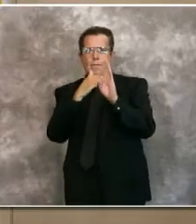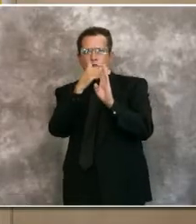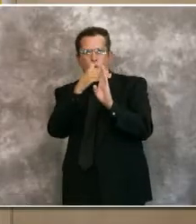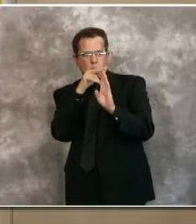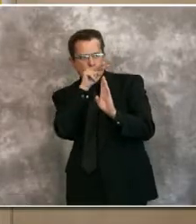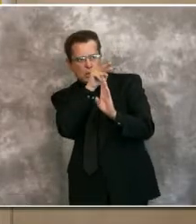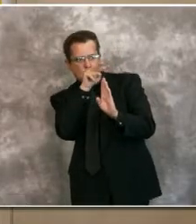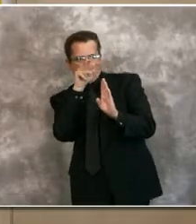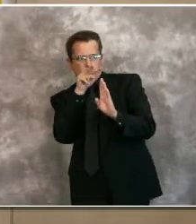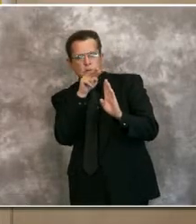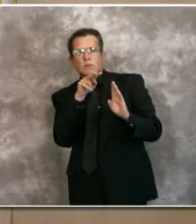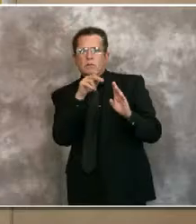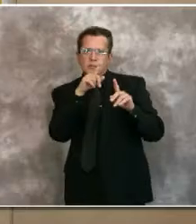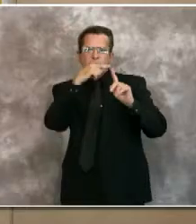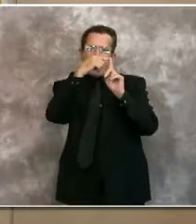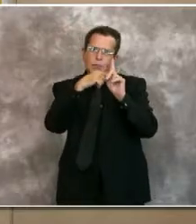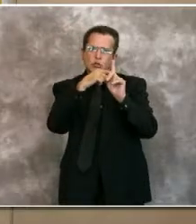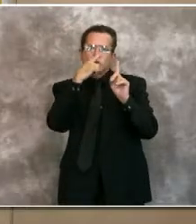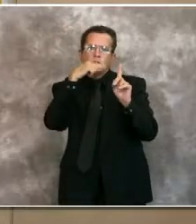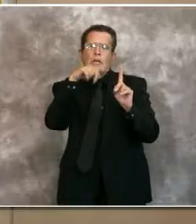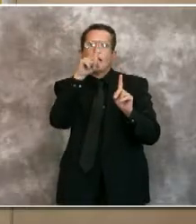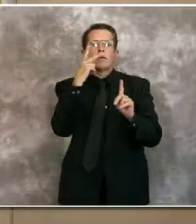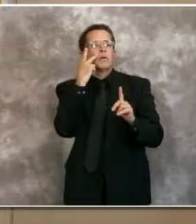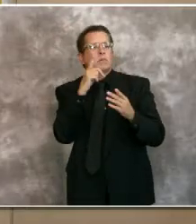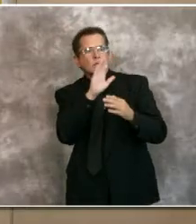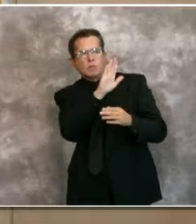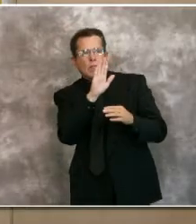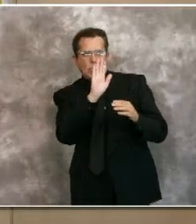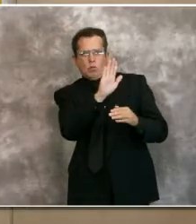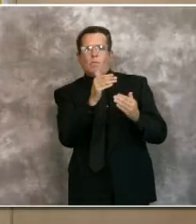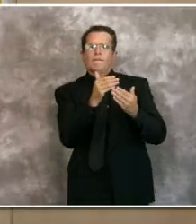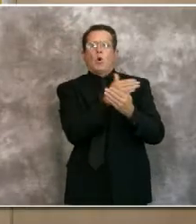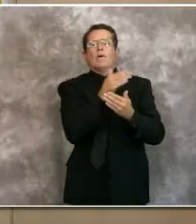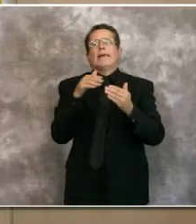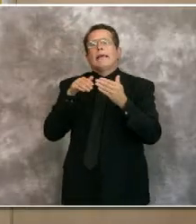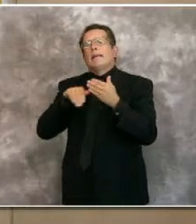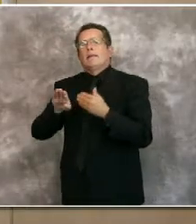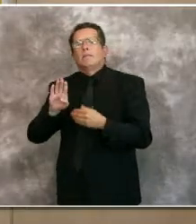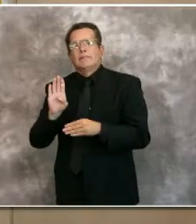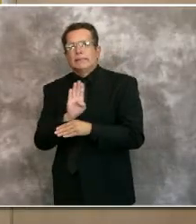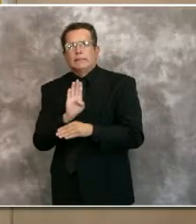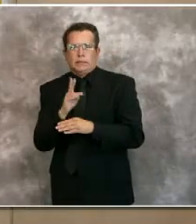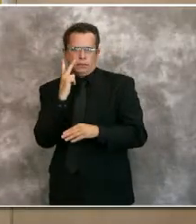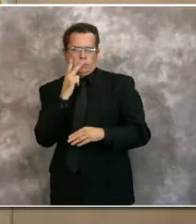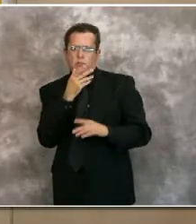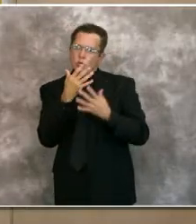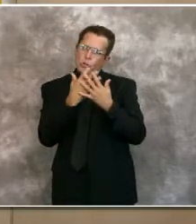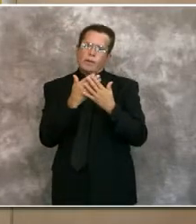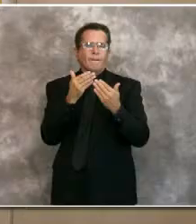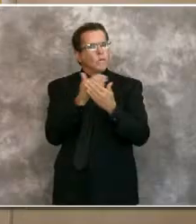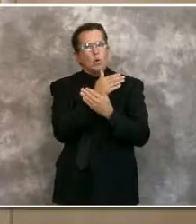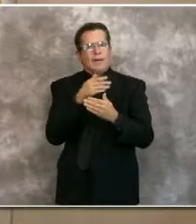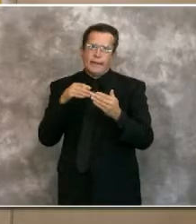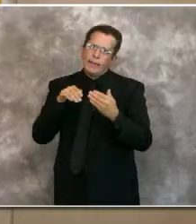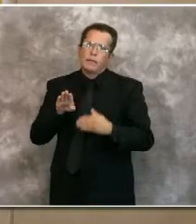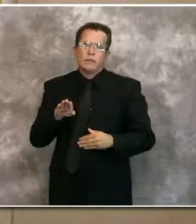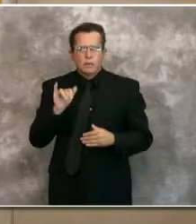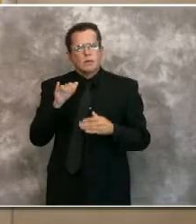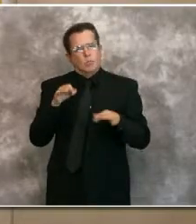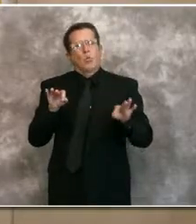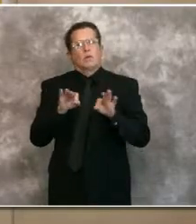symptoms and exposures to others that have been diagnosed with COVID-19. Thank you.